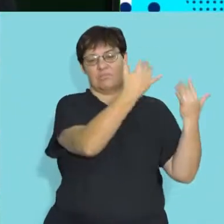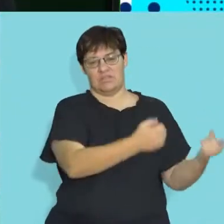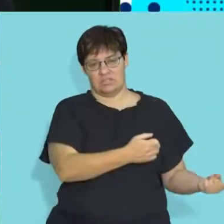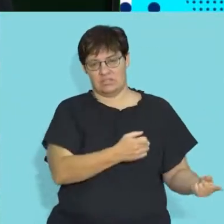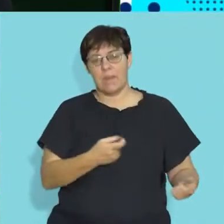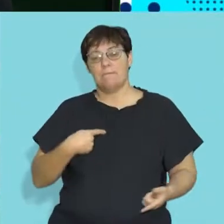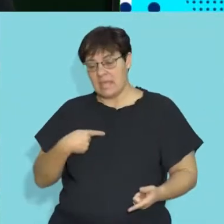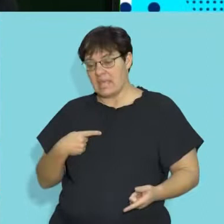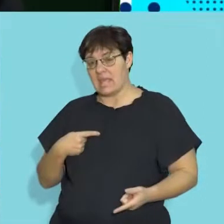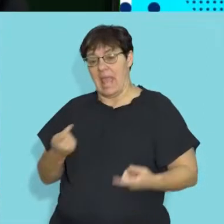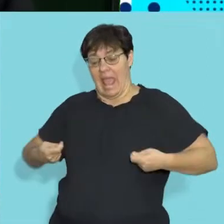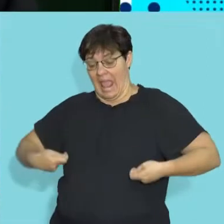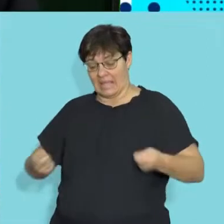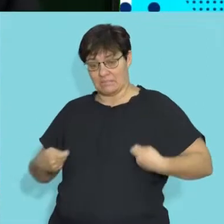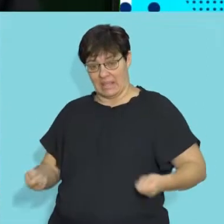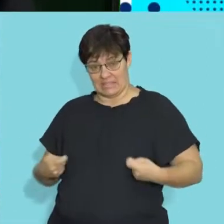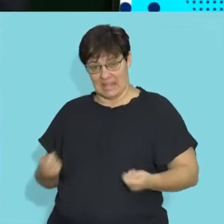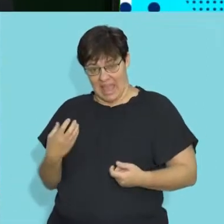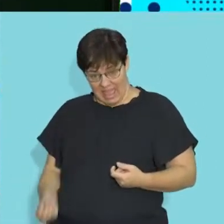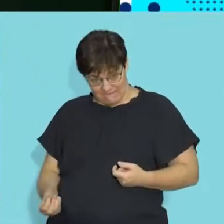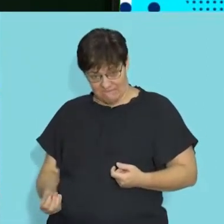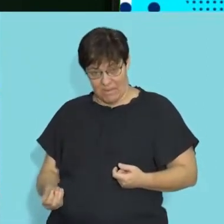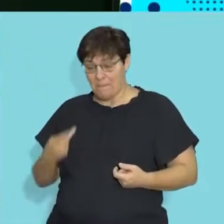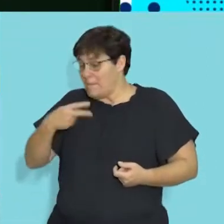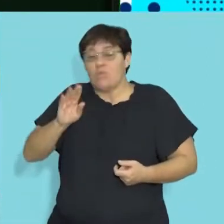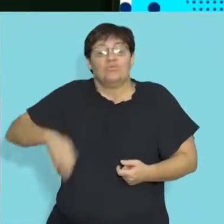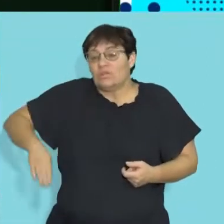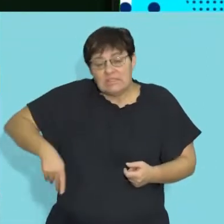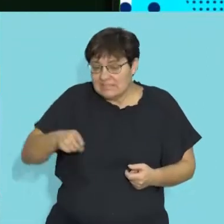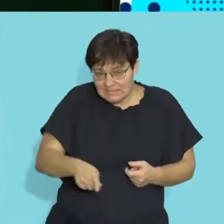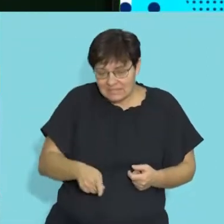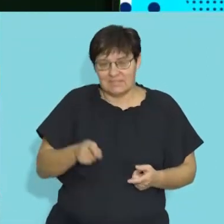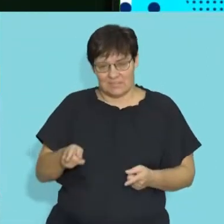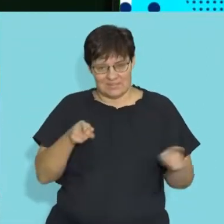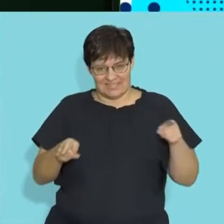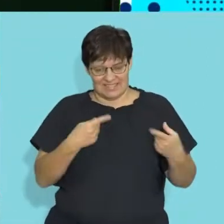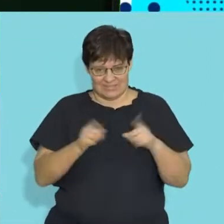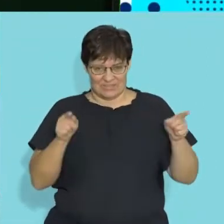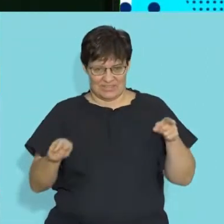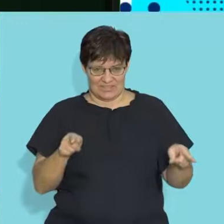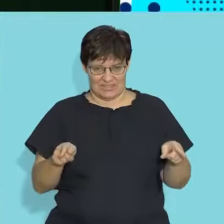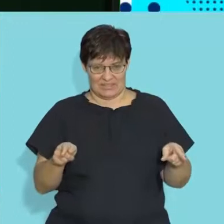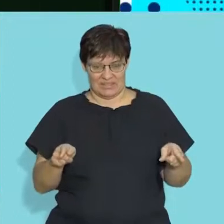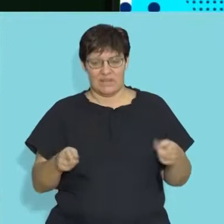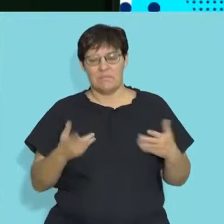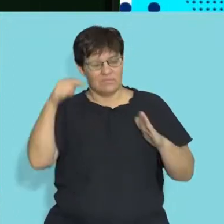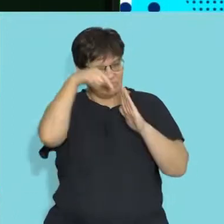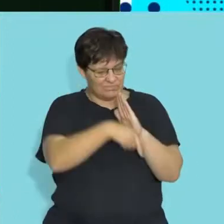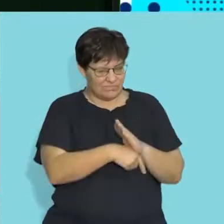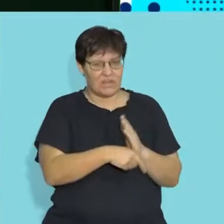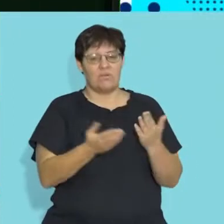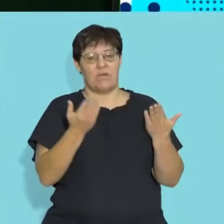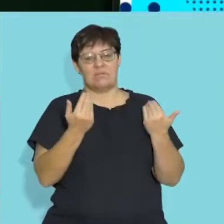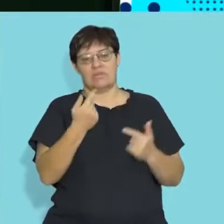your cash budget. Okay, so this is a very comprehensive answer in terms of what you are expected to know